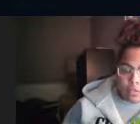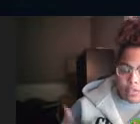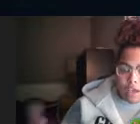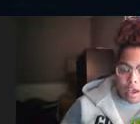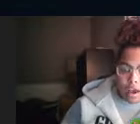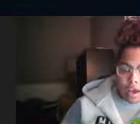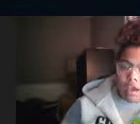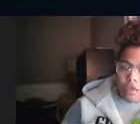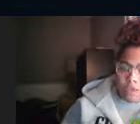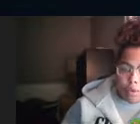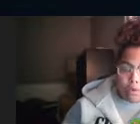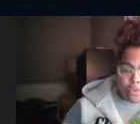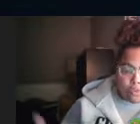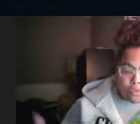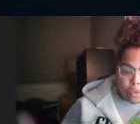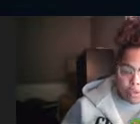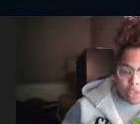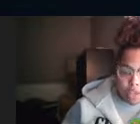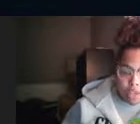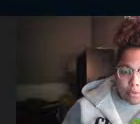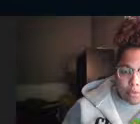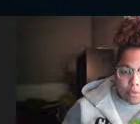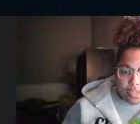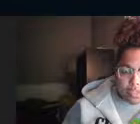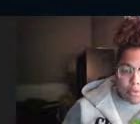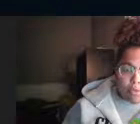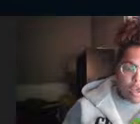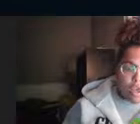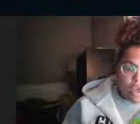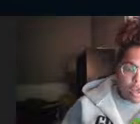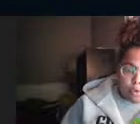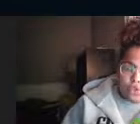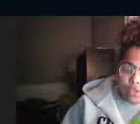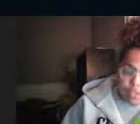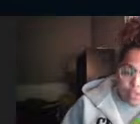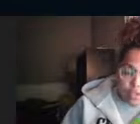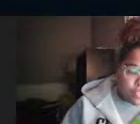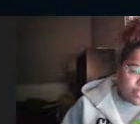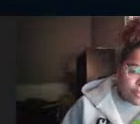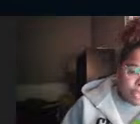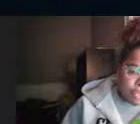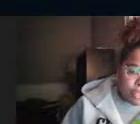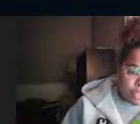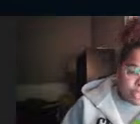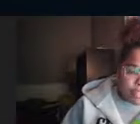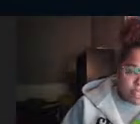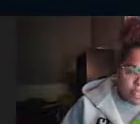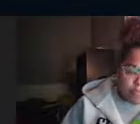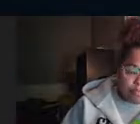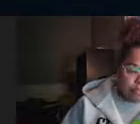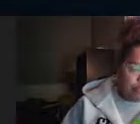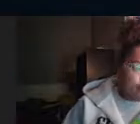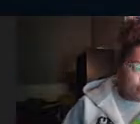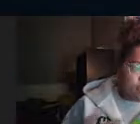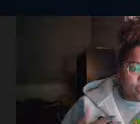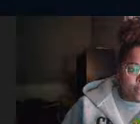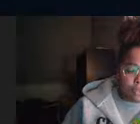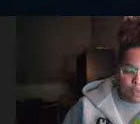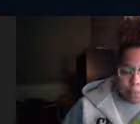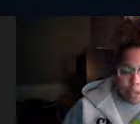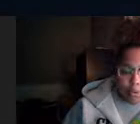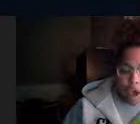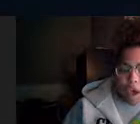because folks are not comfortable or unfamiliar with the online reporting system, or there is evidence that needs to be collected at the scene.